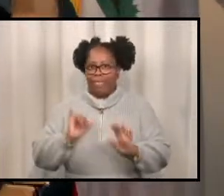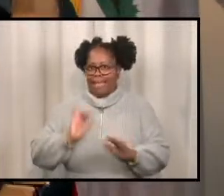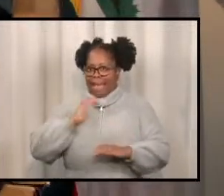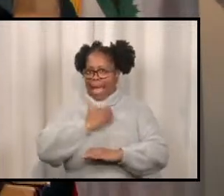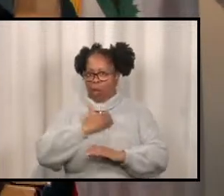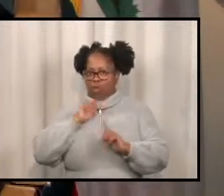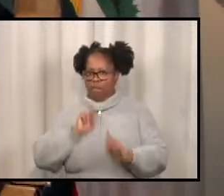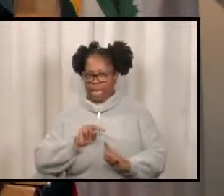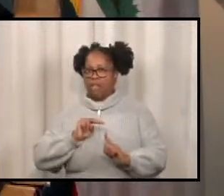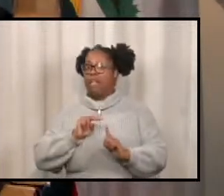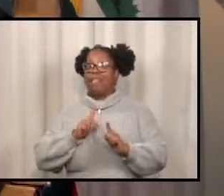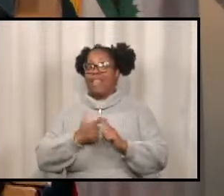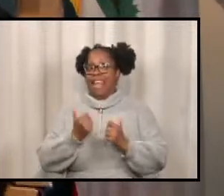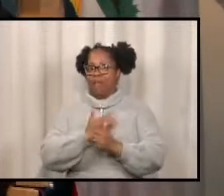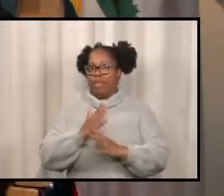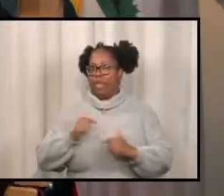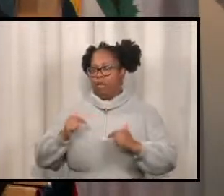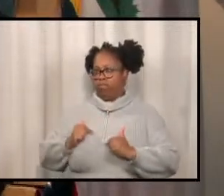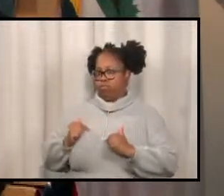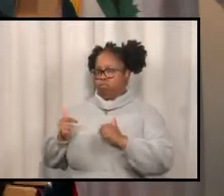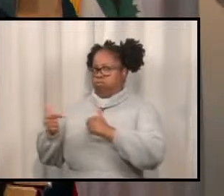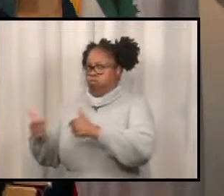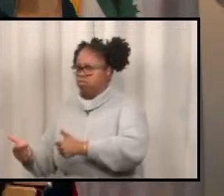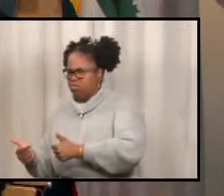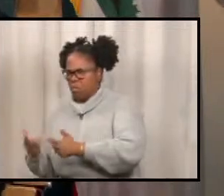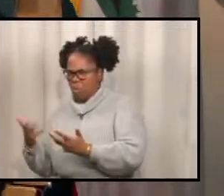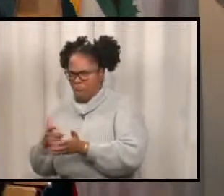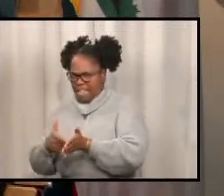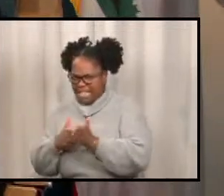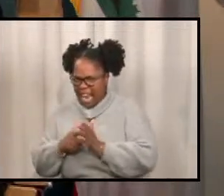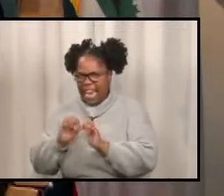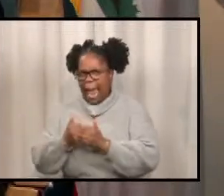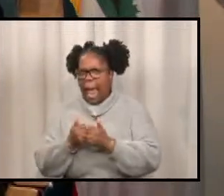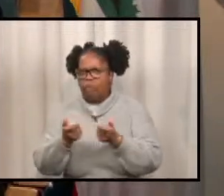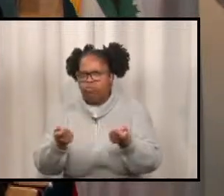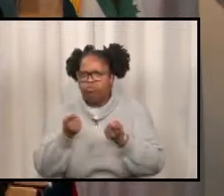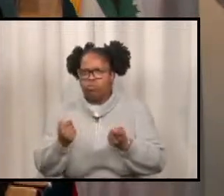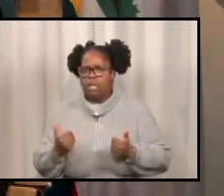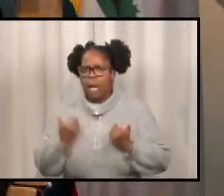but then it all goes to you, right? What did it take and how did you engage young people